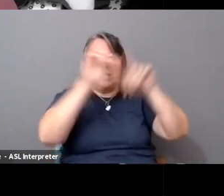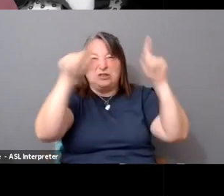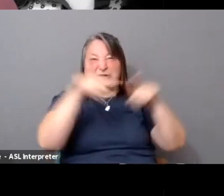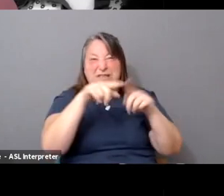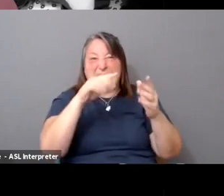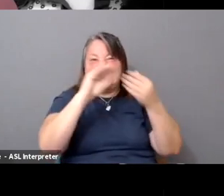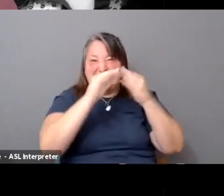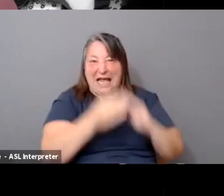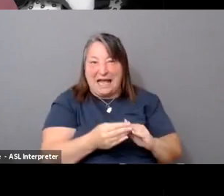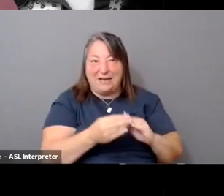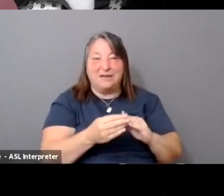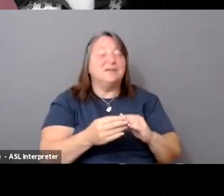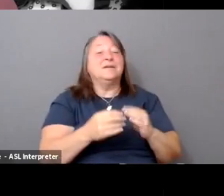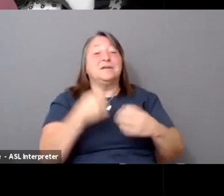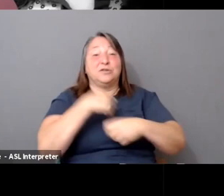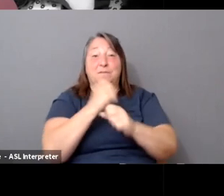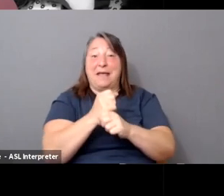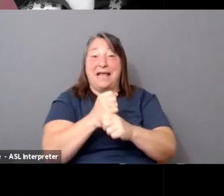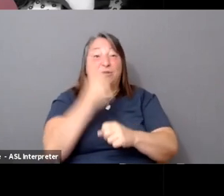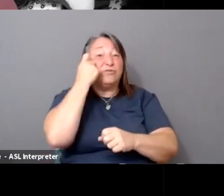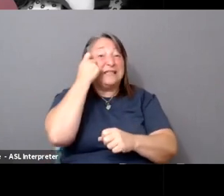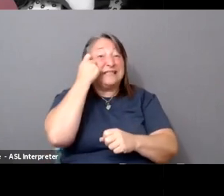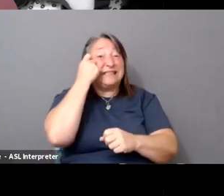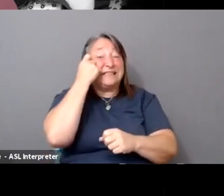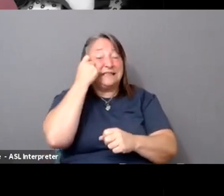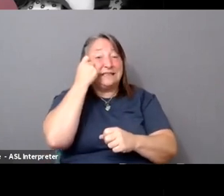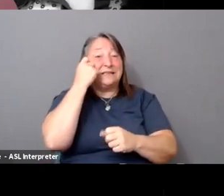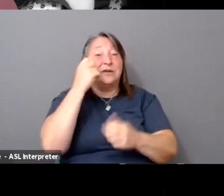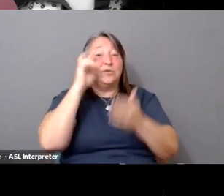titled, I Want to See Me. We hope this chat